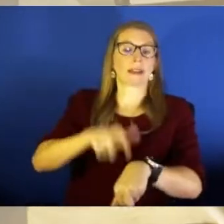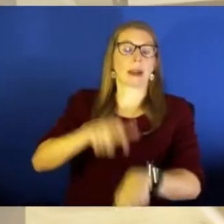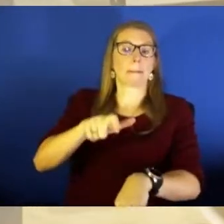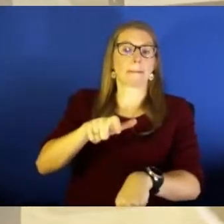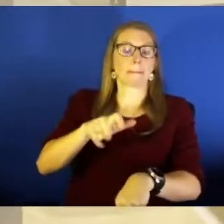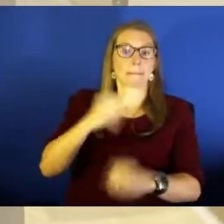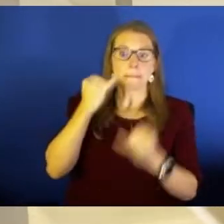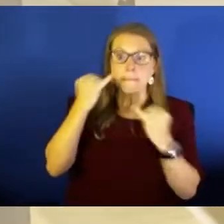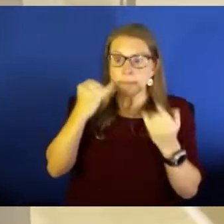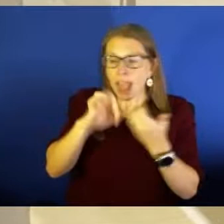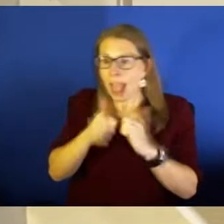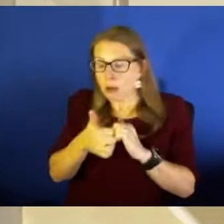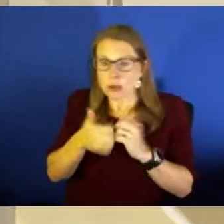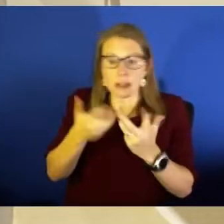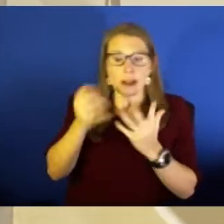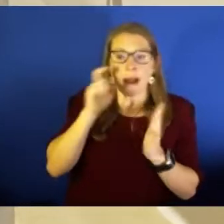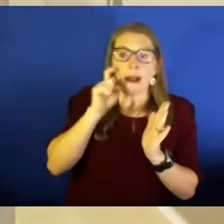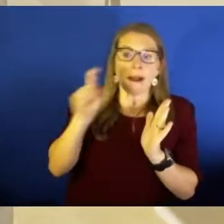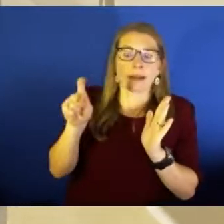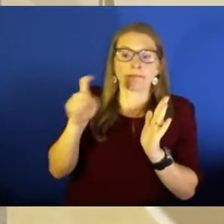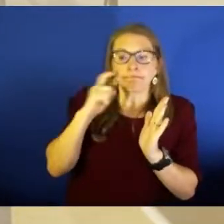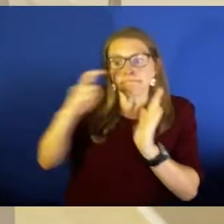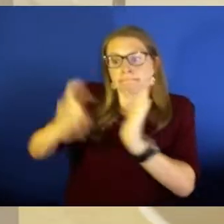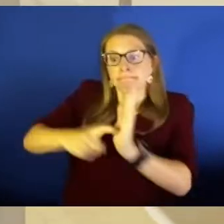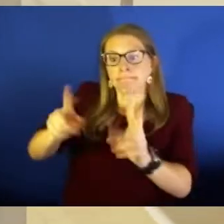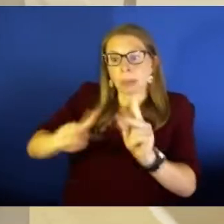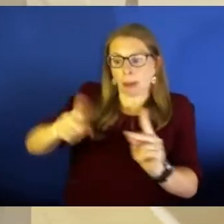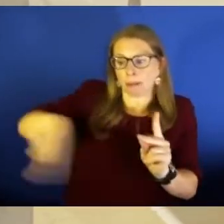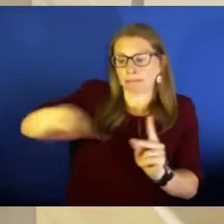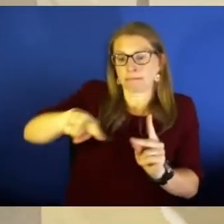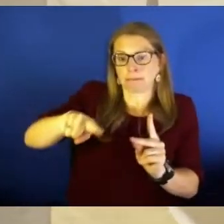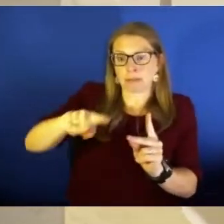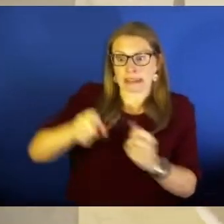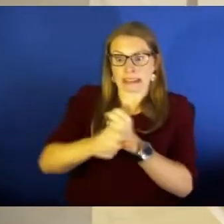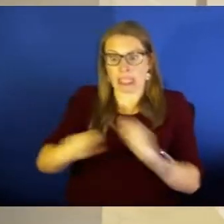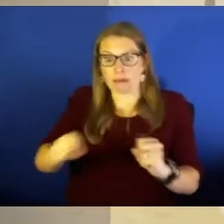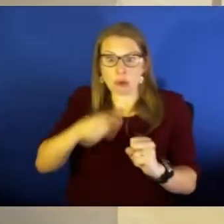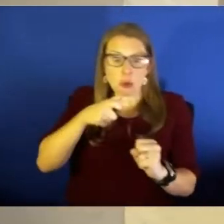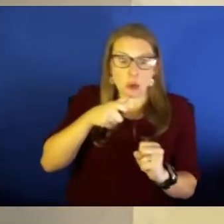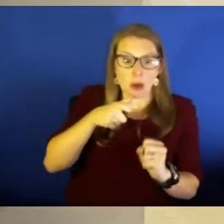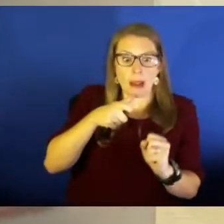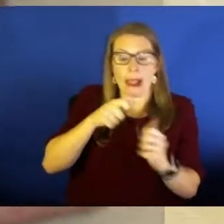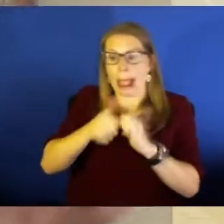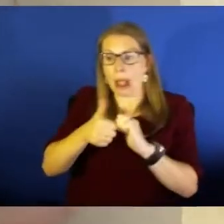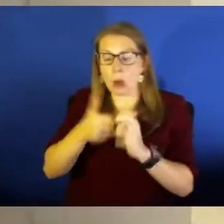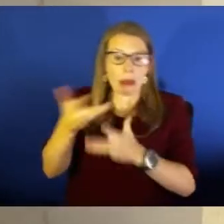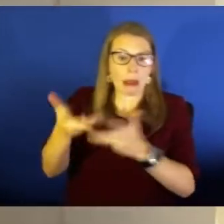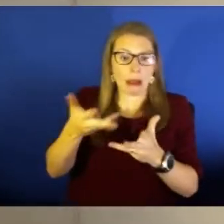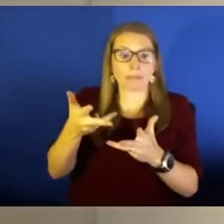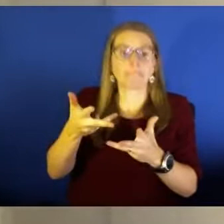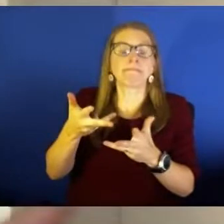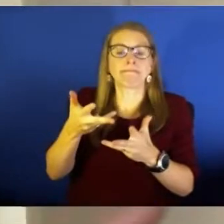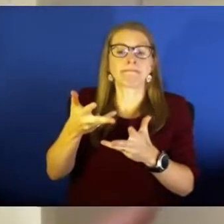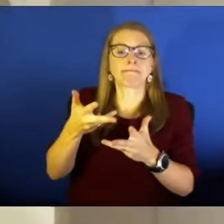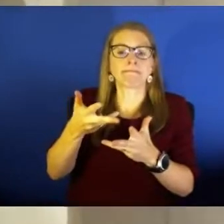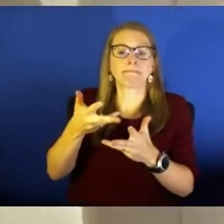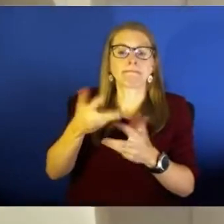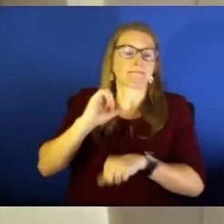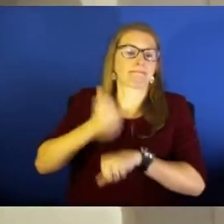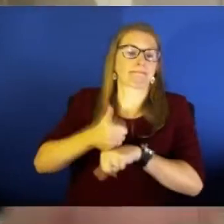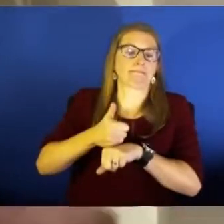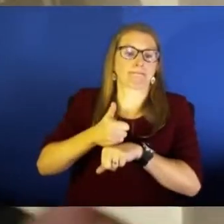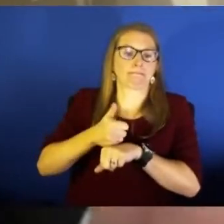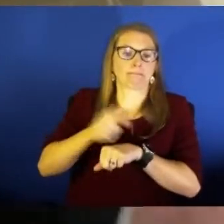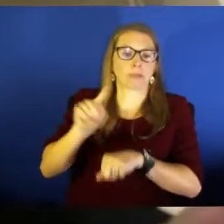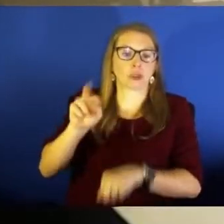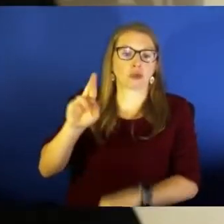we identify those who we need to be, saving, and how do we do that? A field hospital is one of the places where that